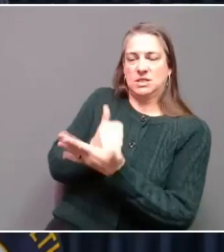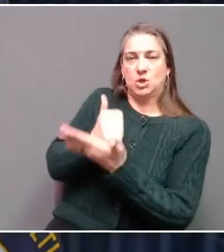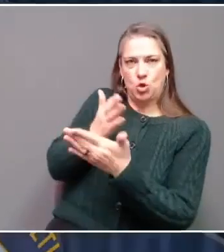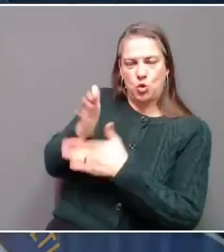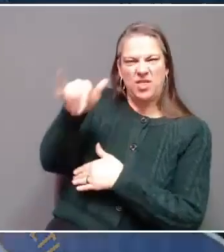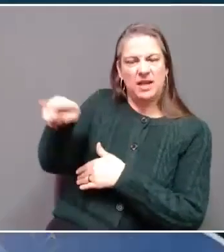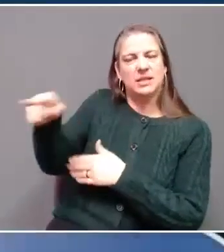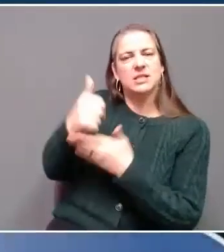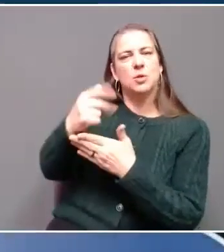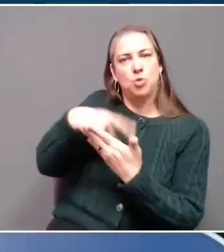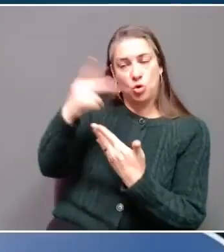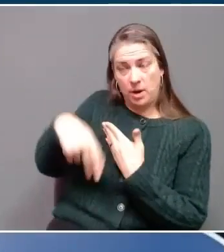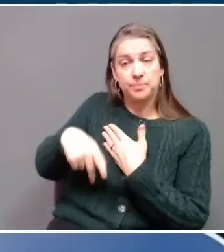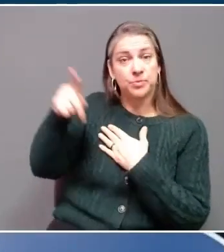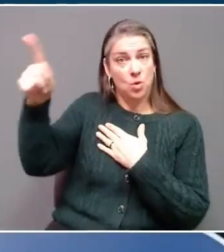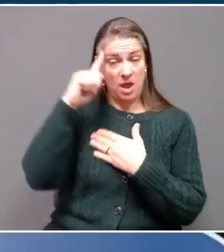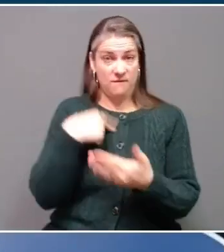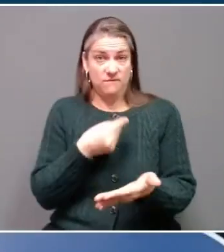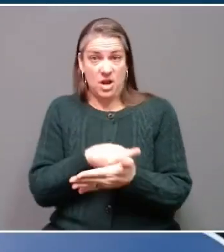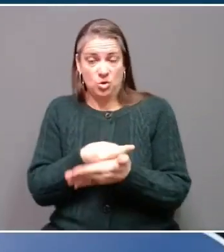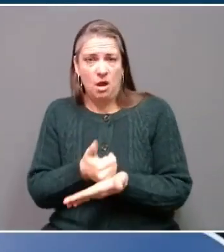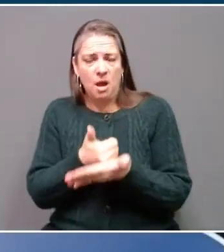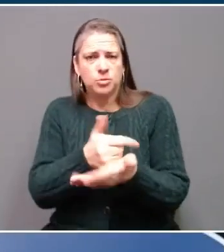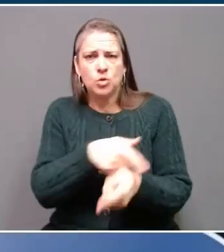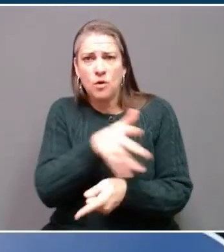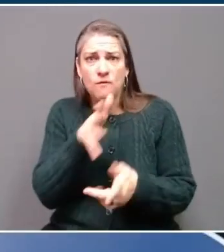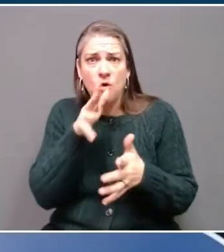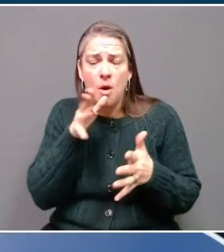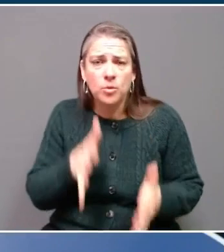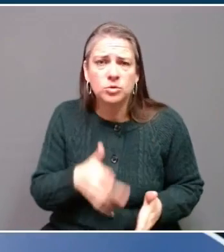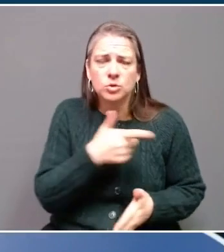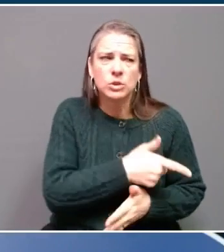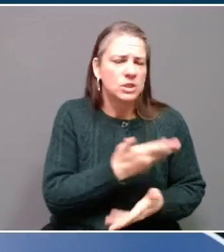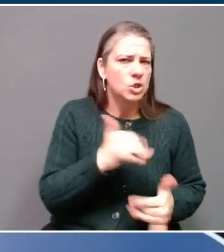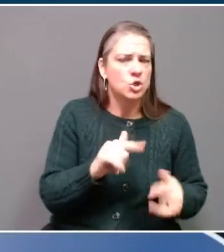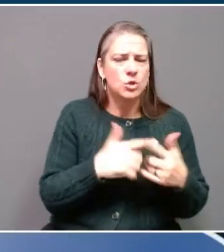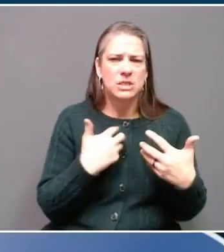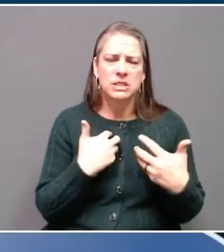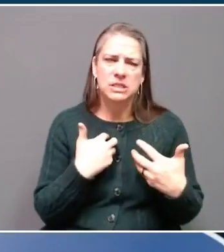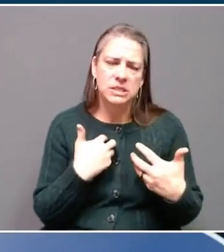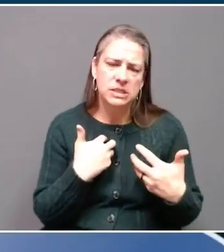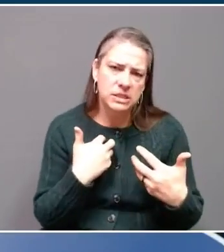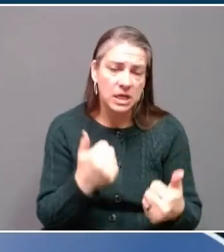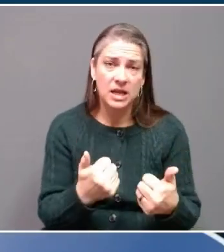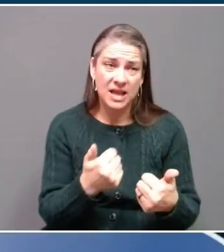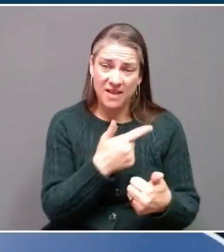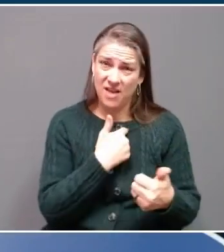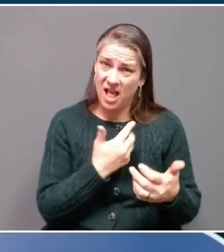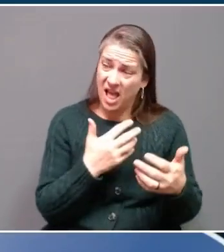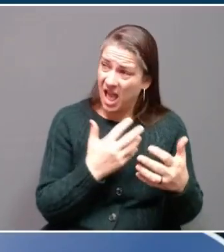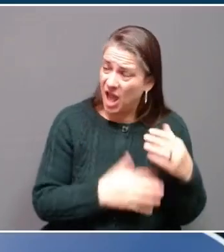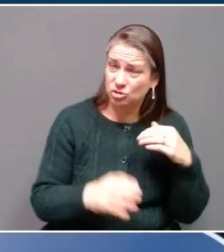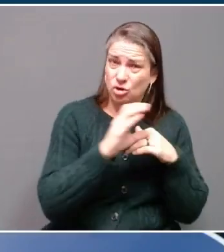This will allow financial assistance to farmers who are still recovering and have those extra costs because of the lack of